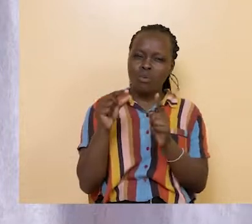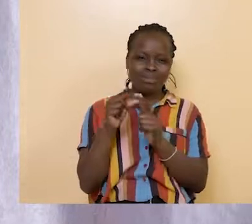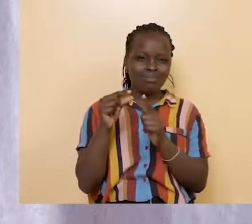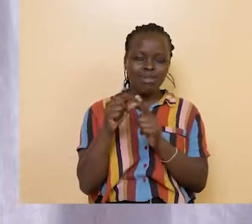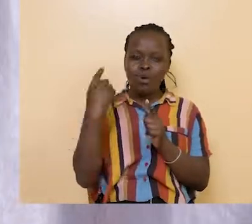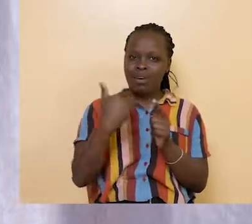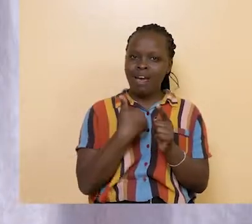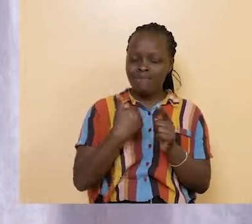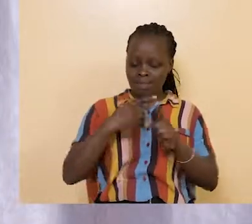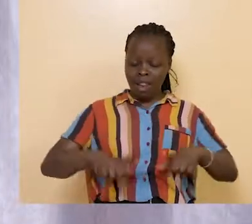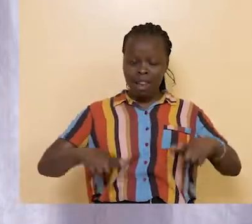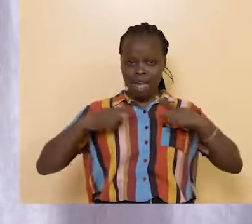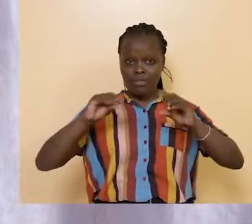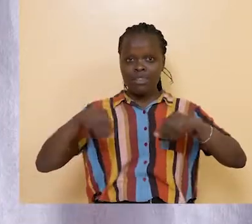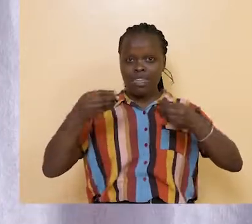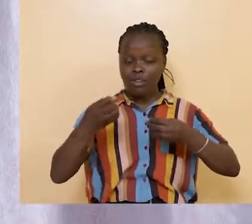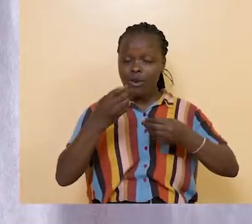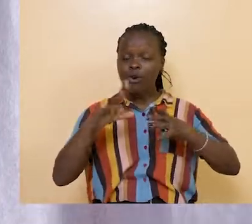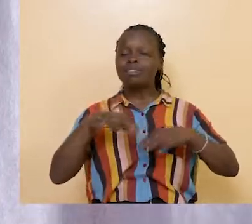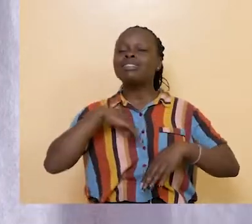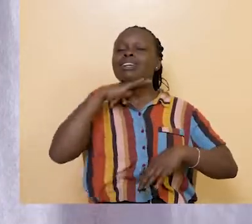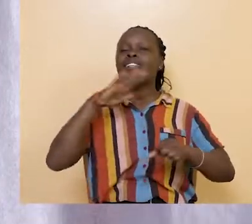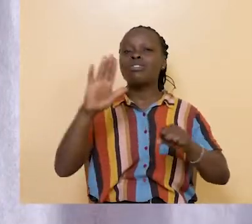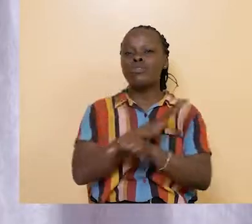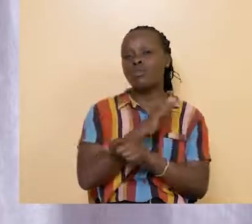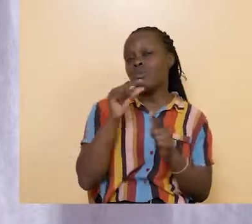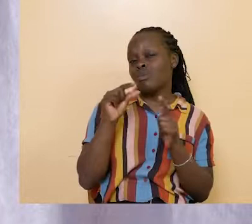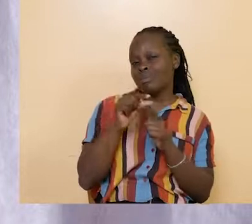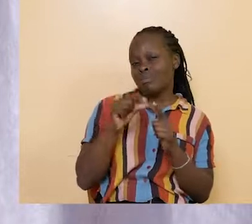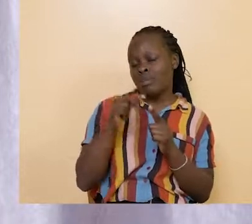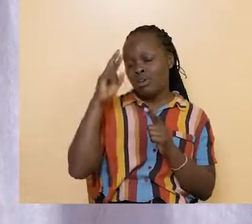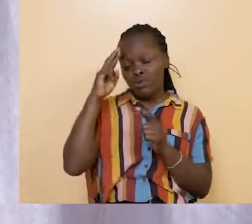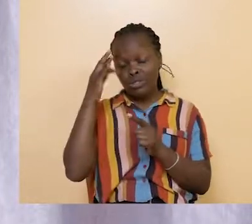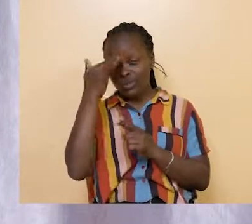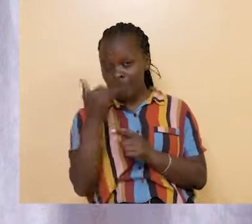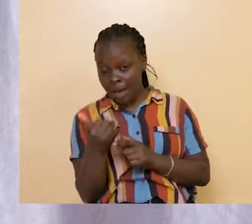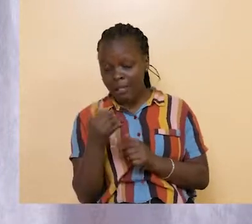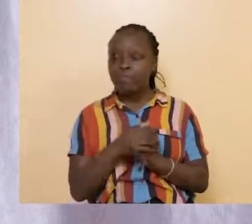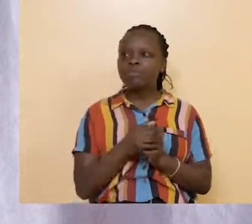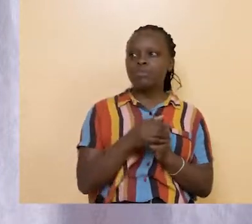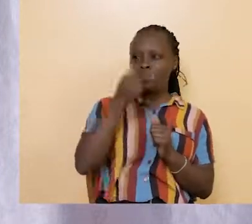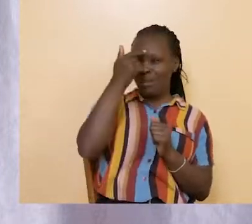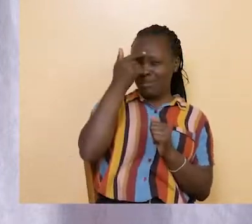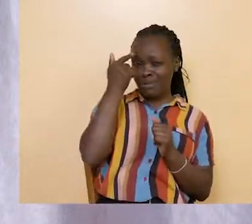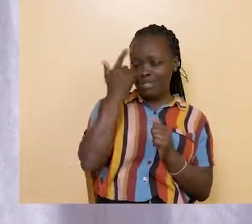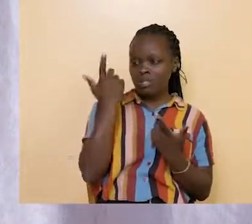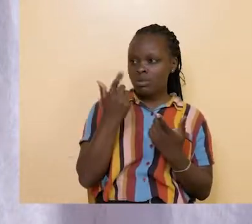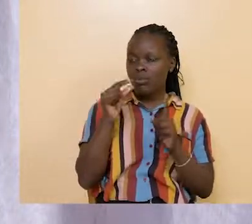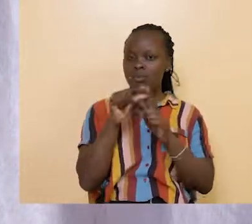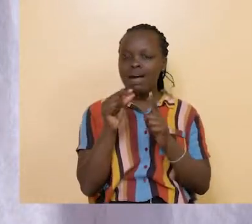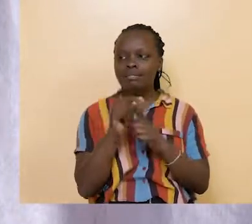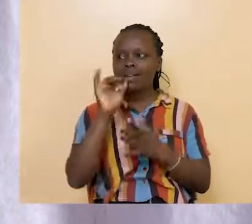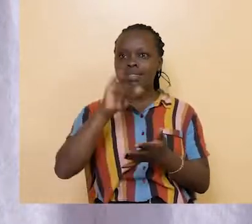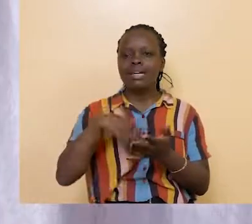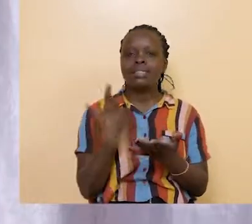are only life-giving or deathful words. And the reason they are not neutral words is because words